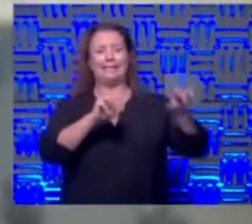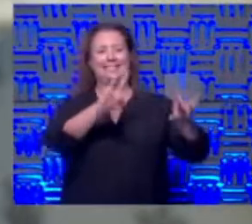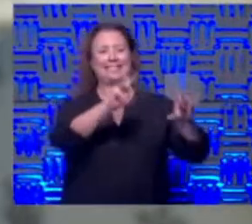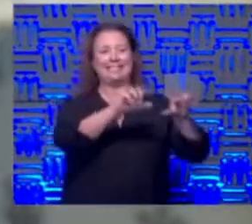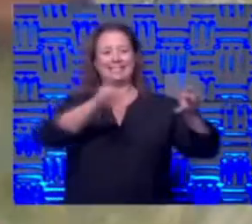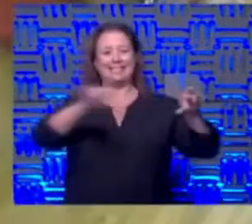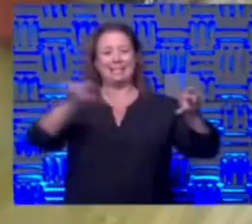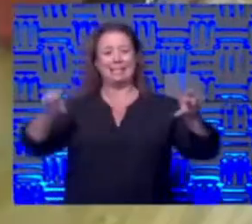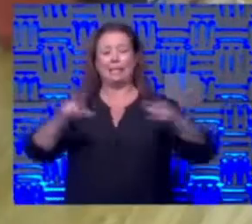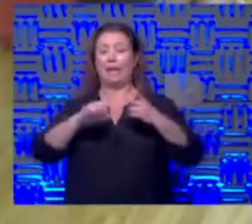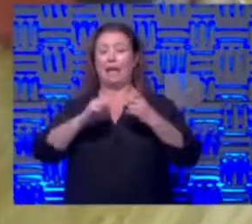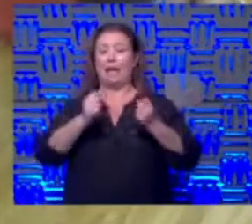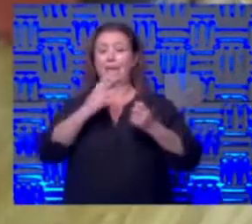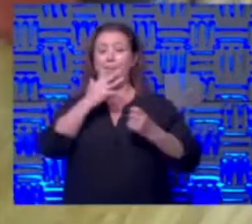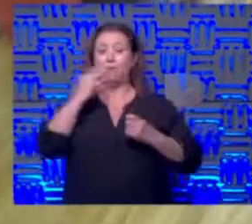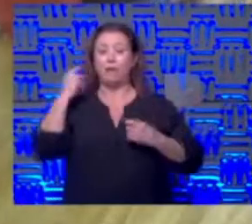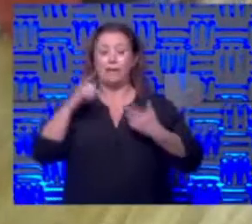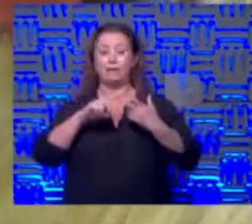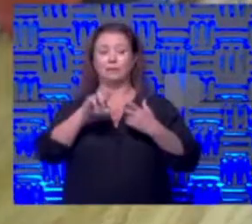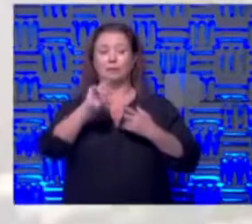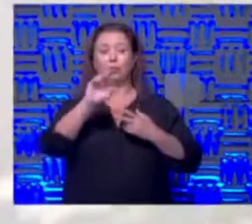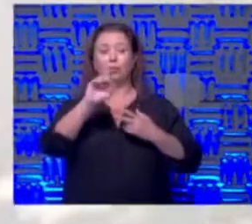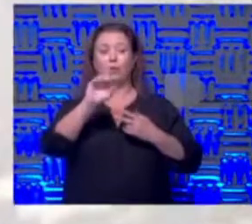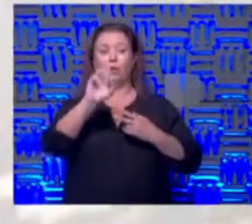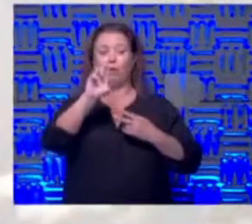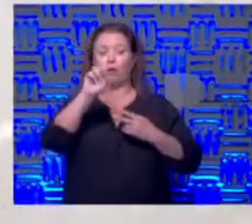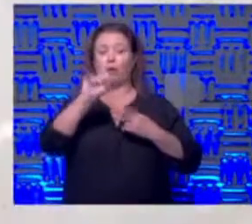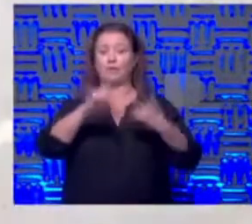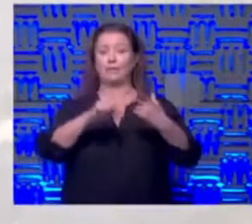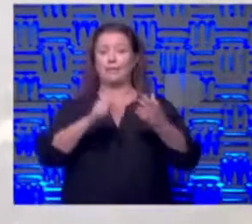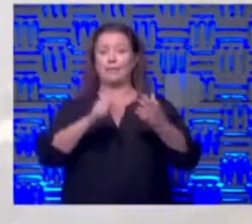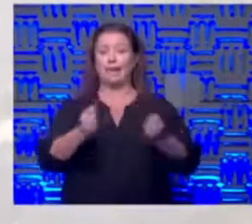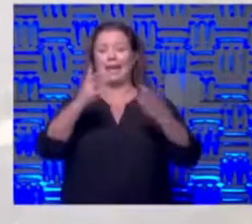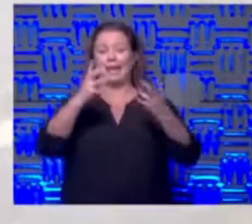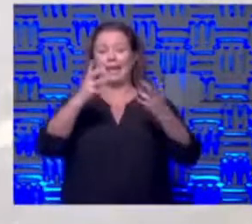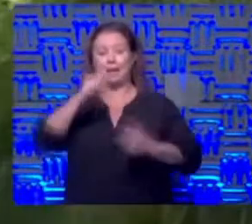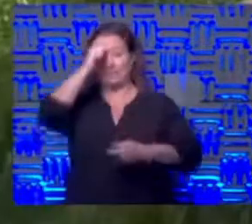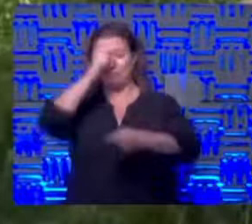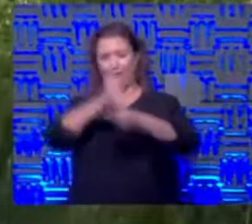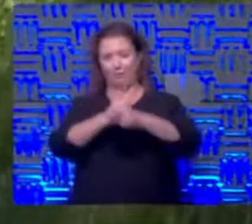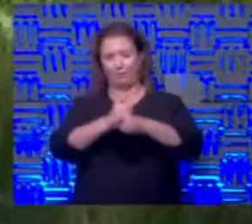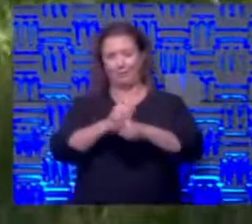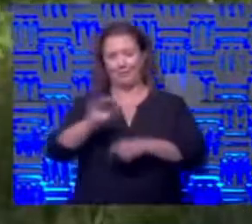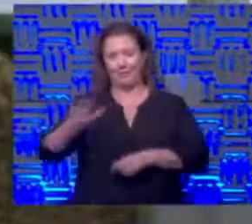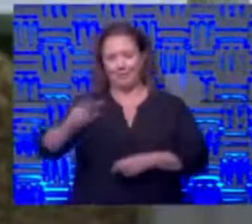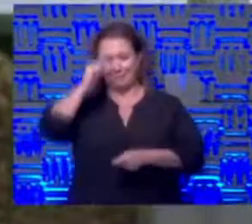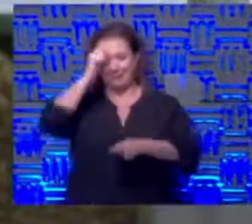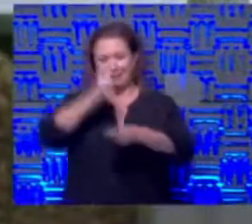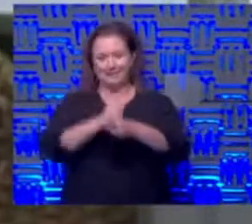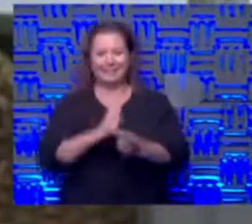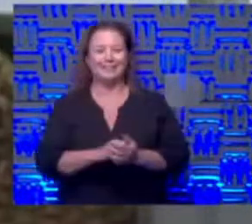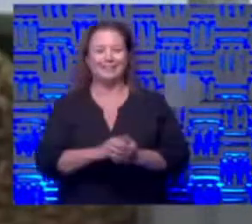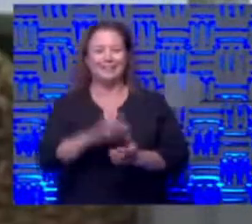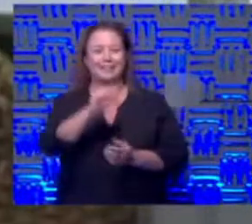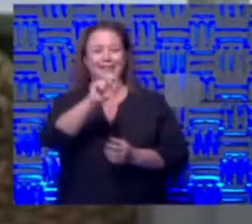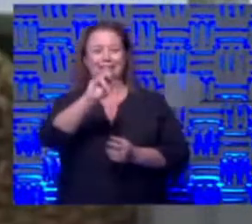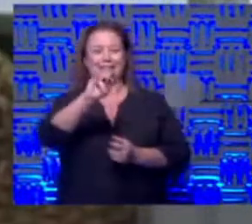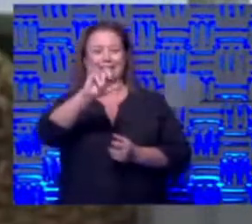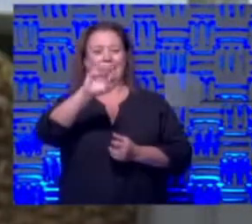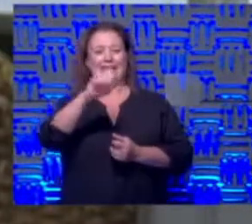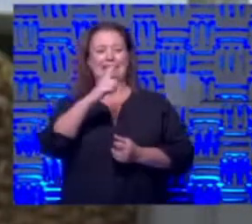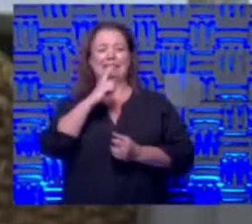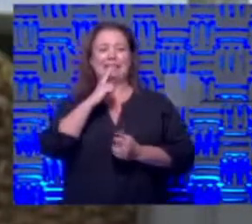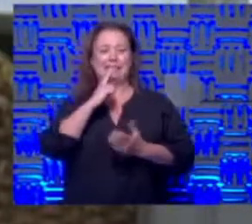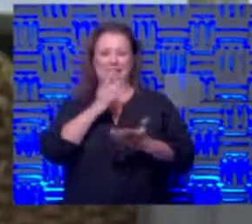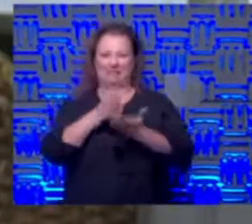many crayons? How many Uno cards? And how many little brothers? Sunny says, It's okay to